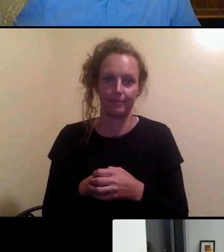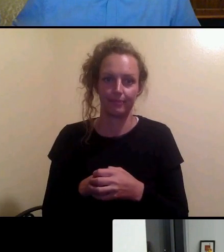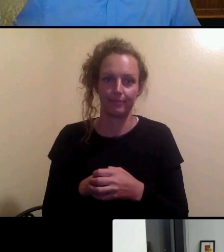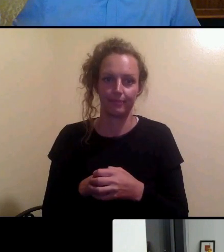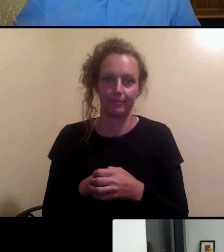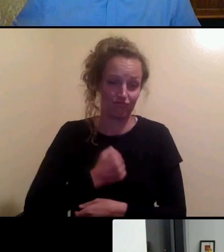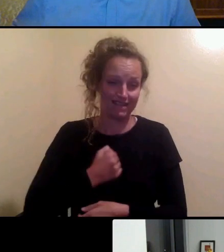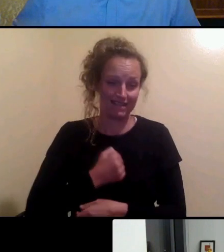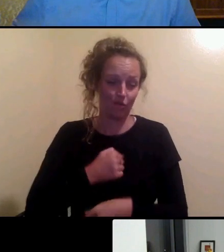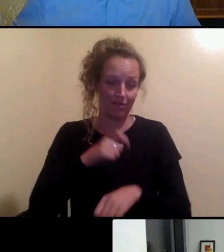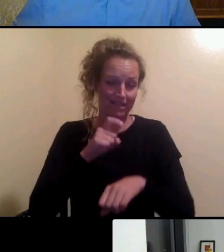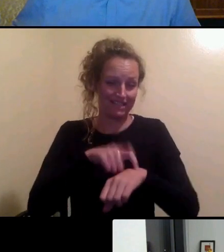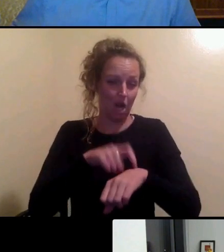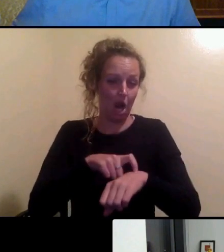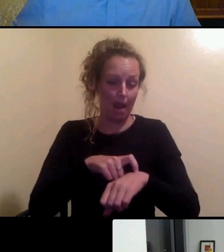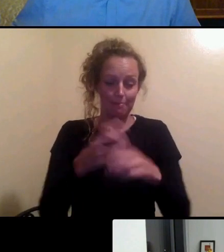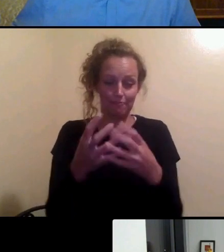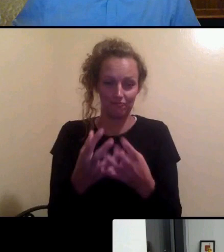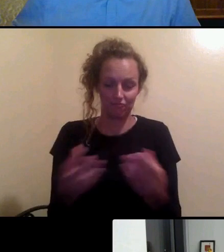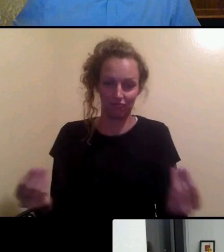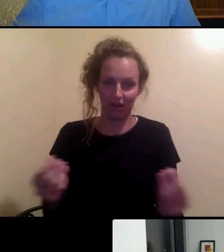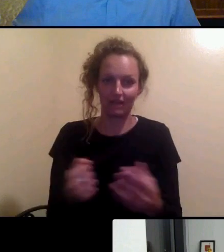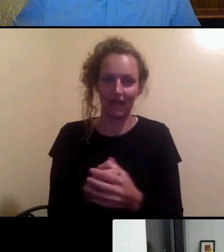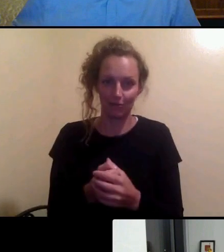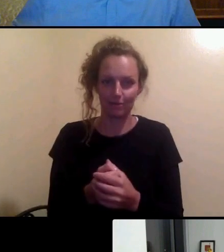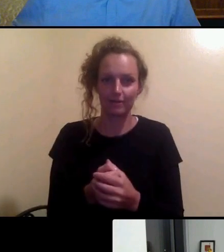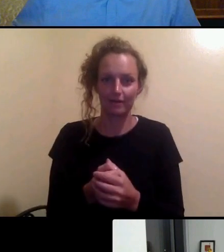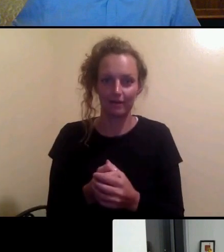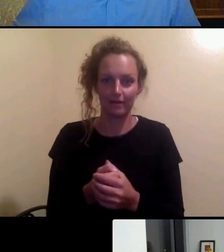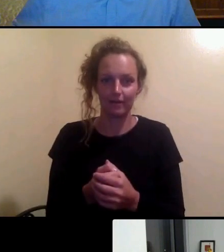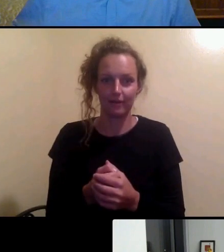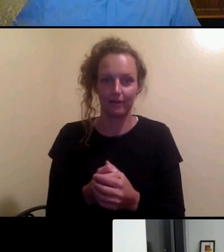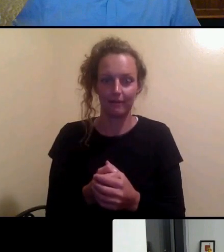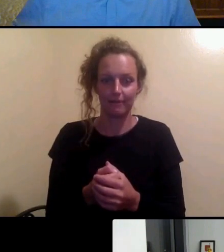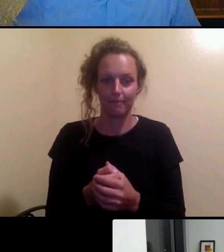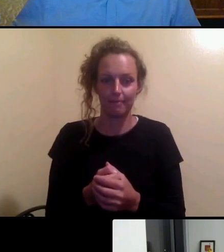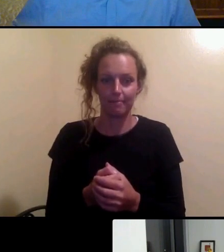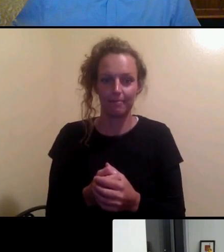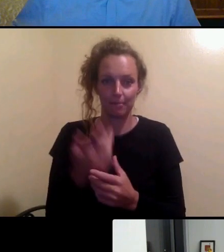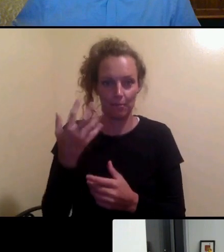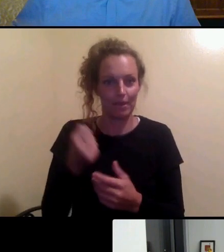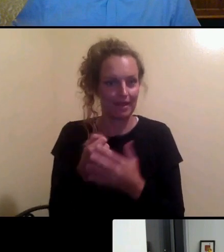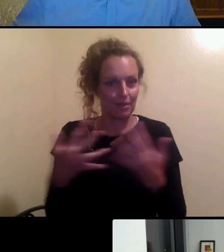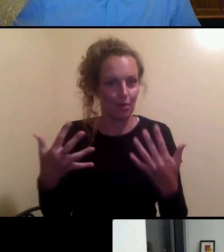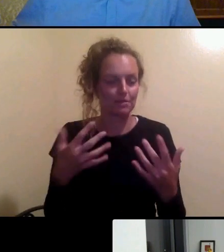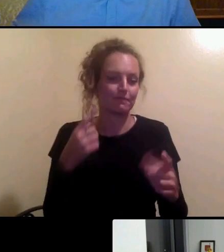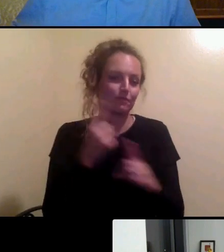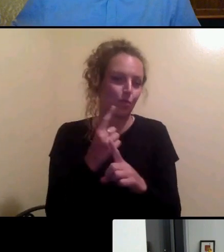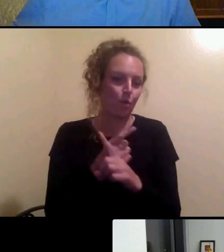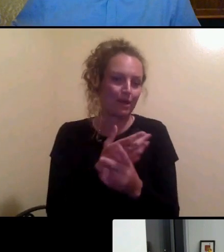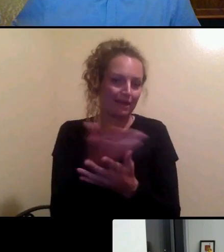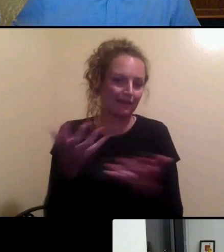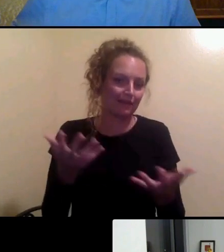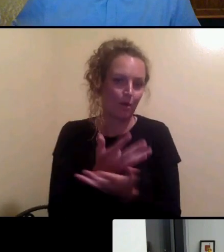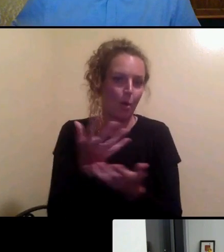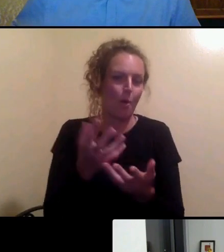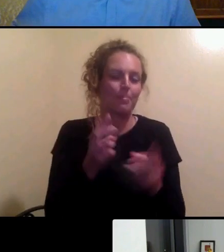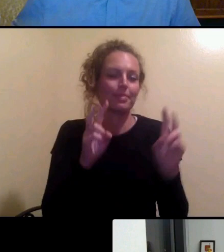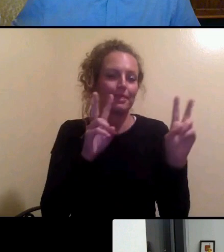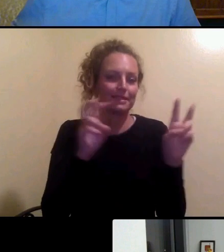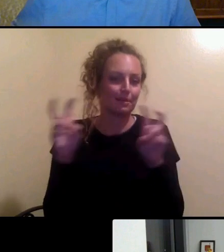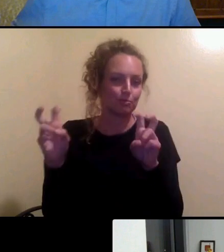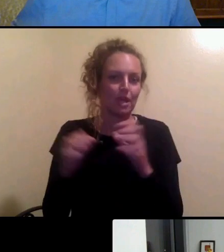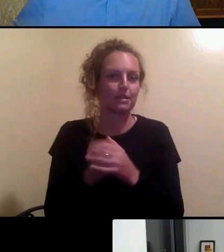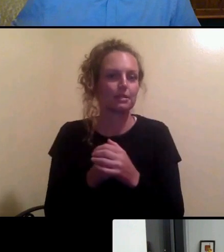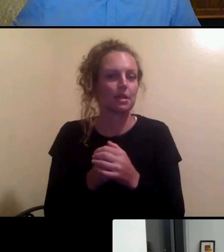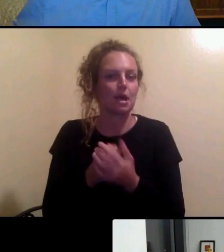had a lot of talk on this subject. So I don't know the questions that haven't been answered. I'm not sure what the process